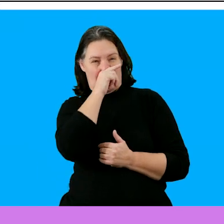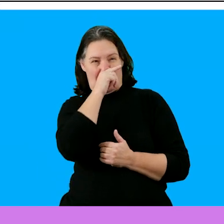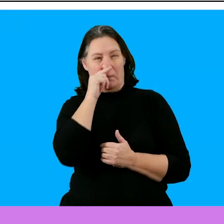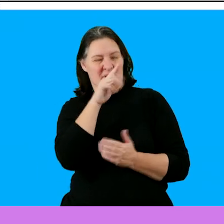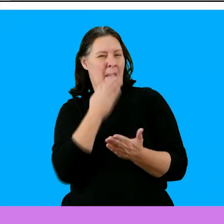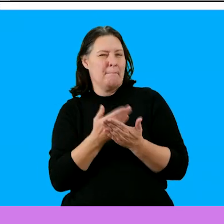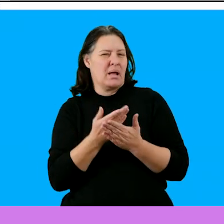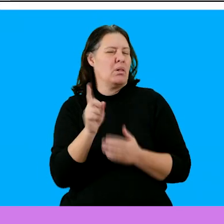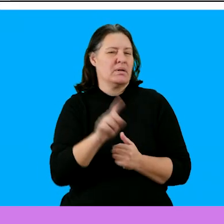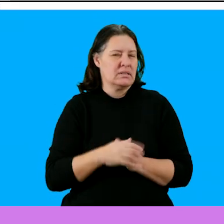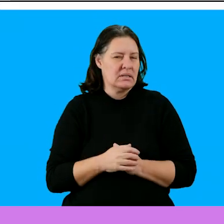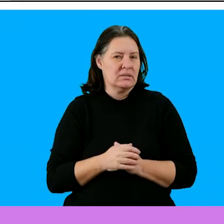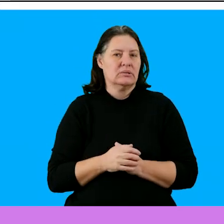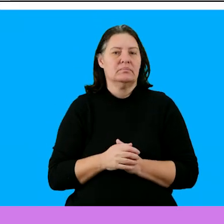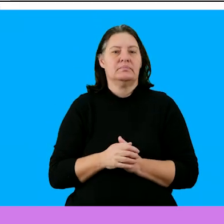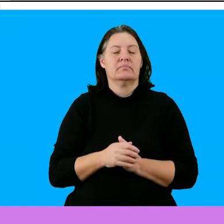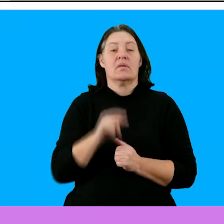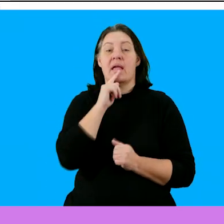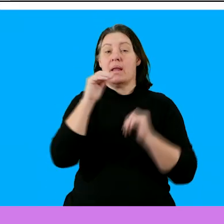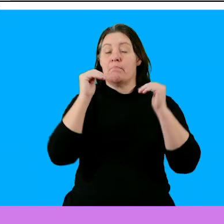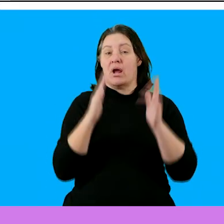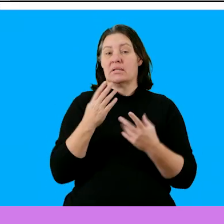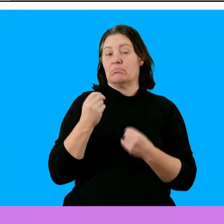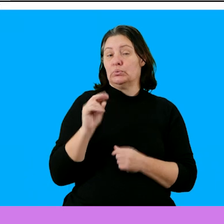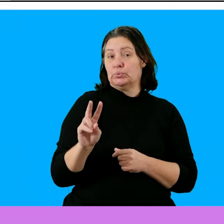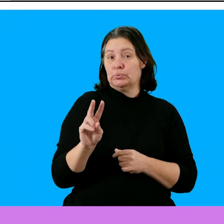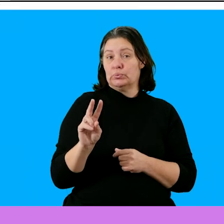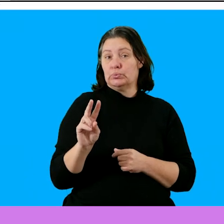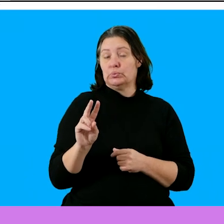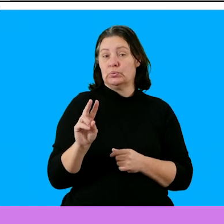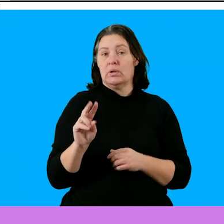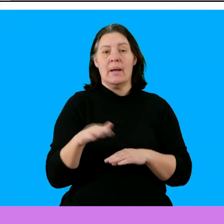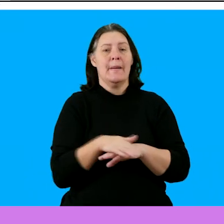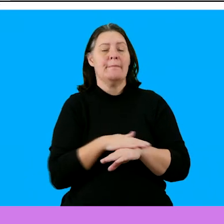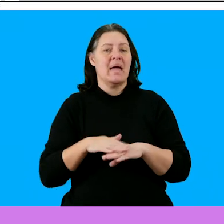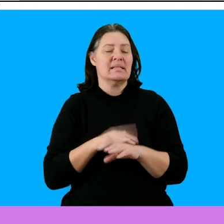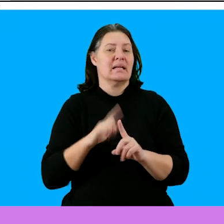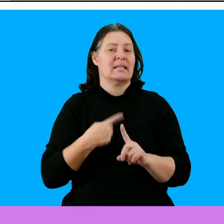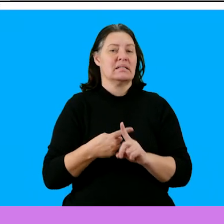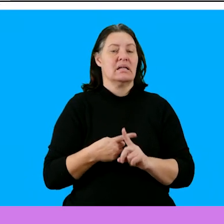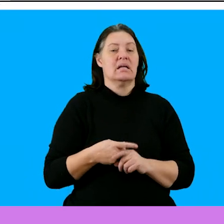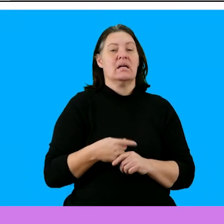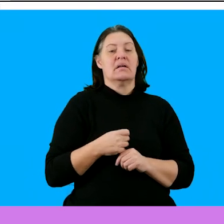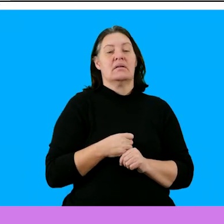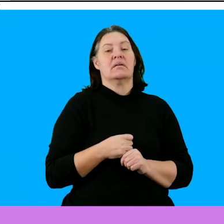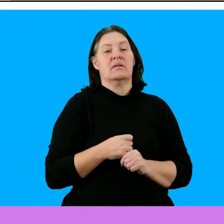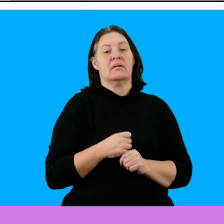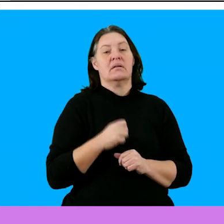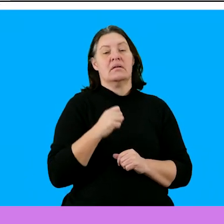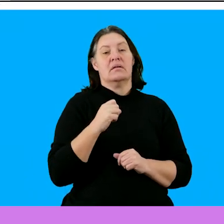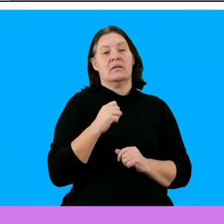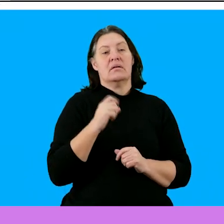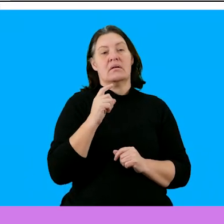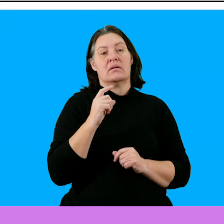tax table to see what is applicable. So therefore, in bracket number 2, basic tax of